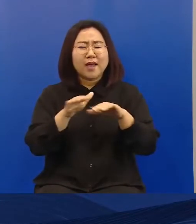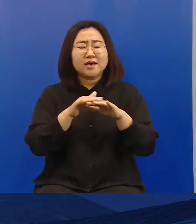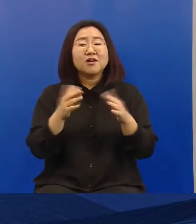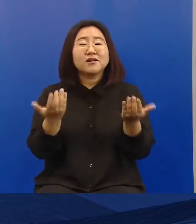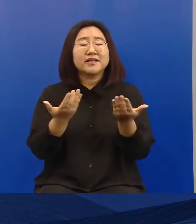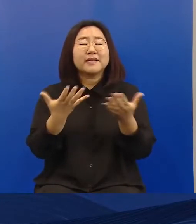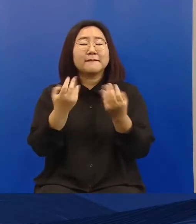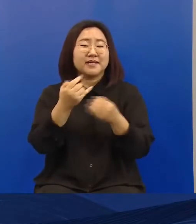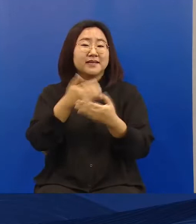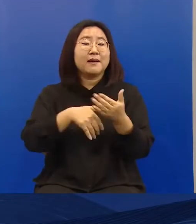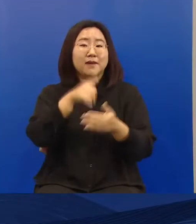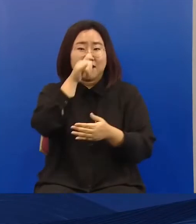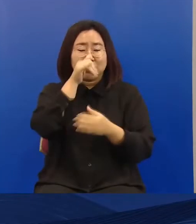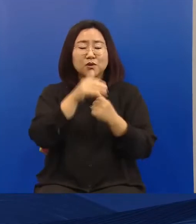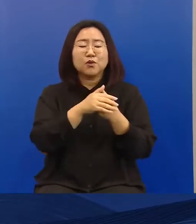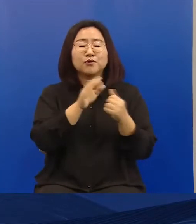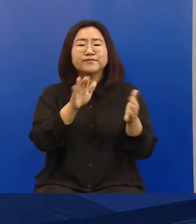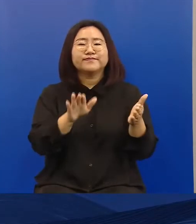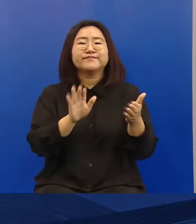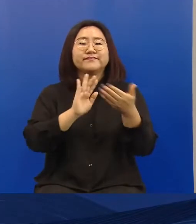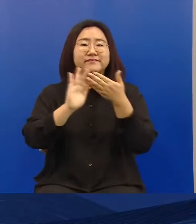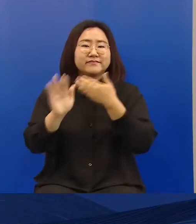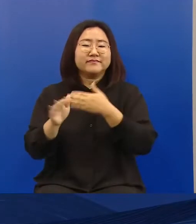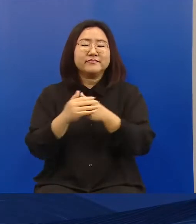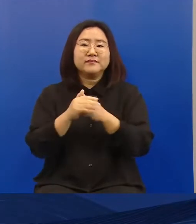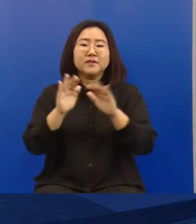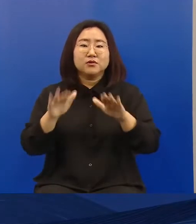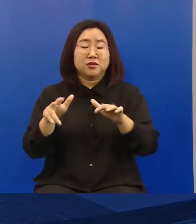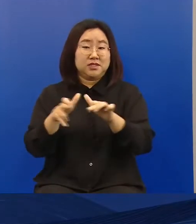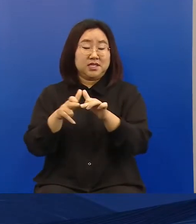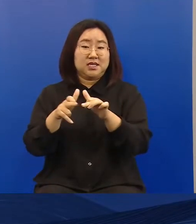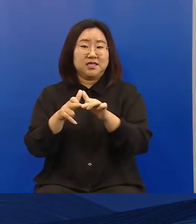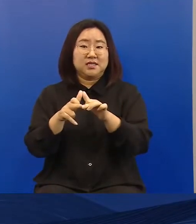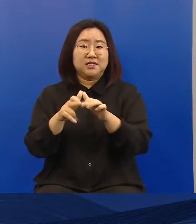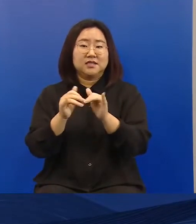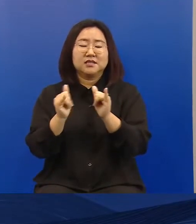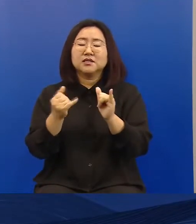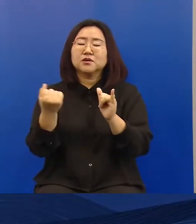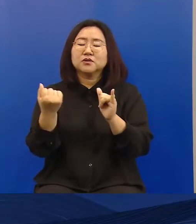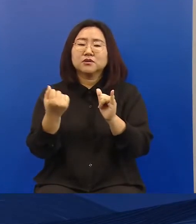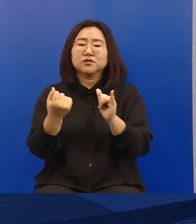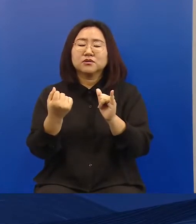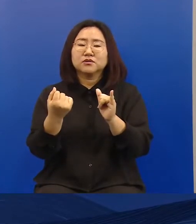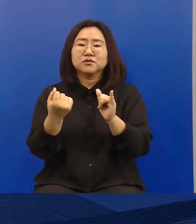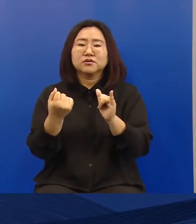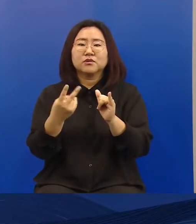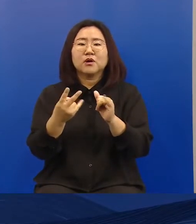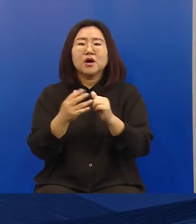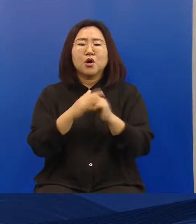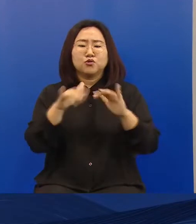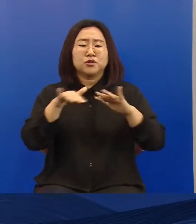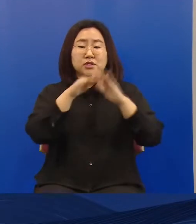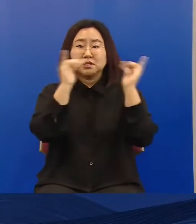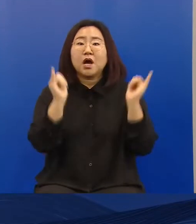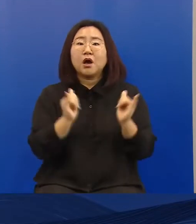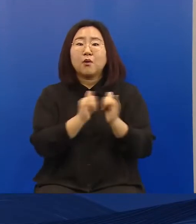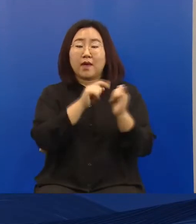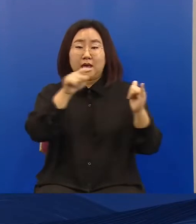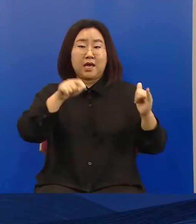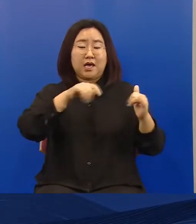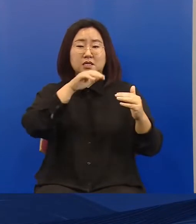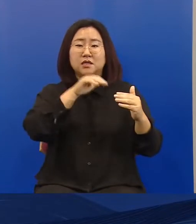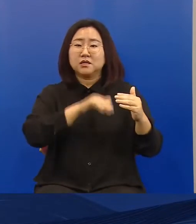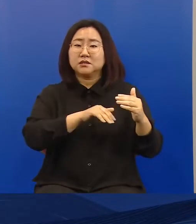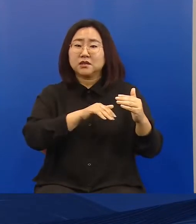more social support. So in that context, I started to be more interested in people